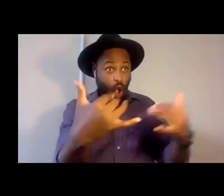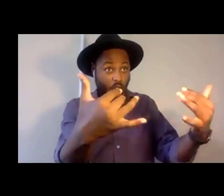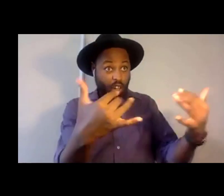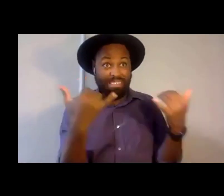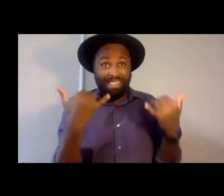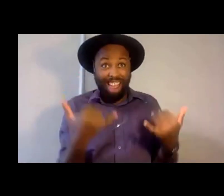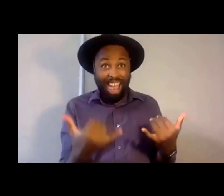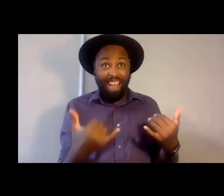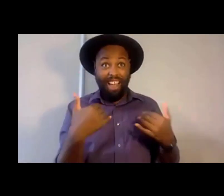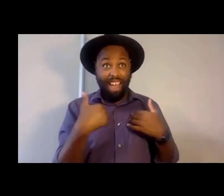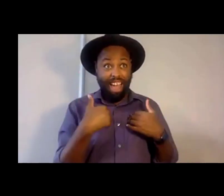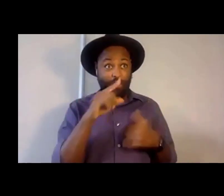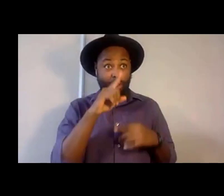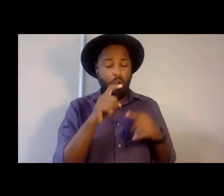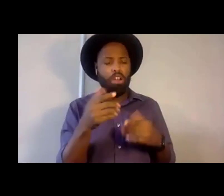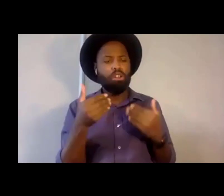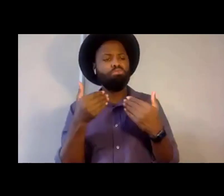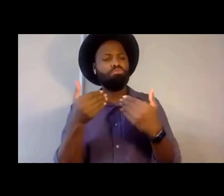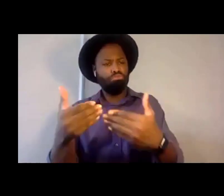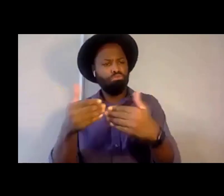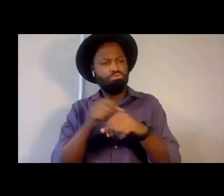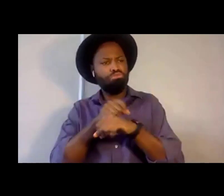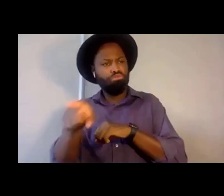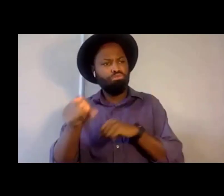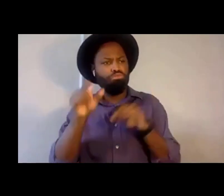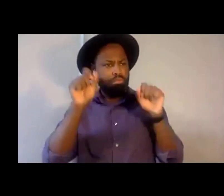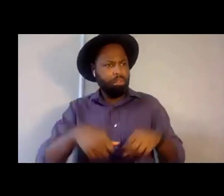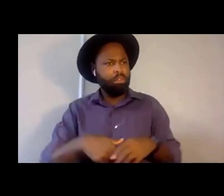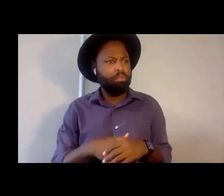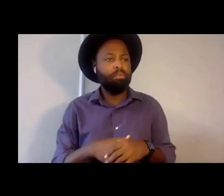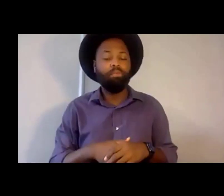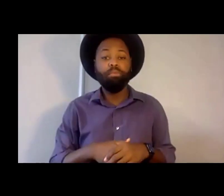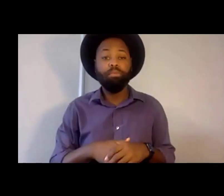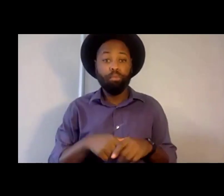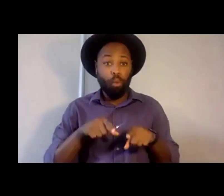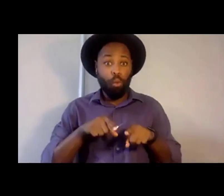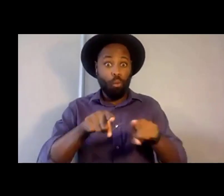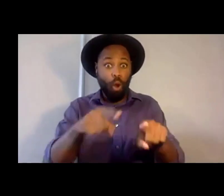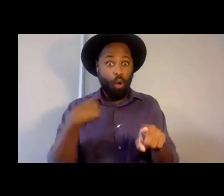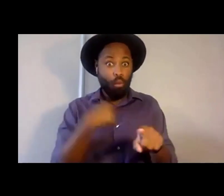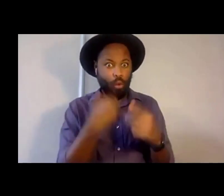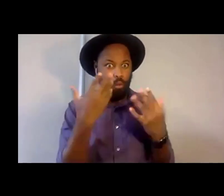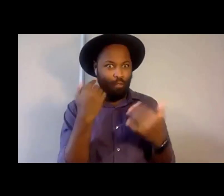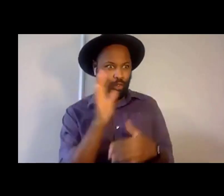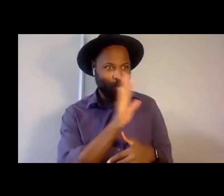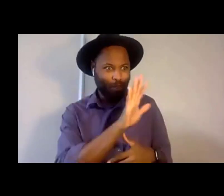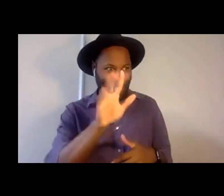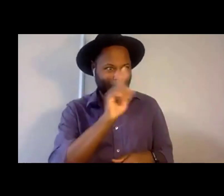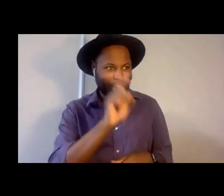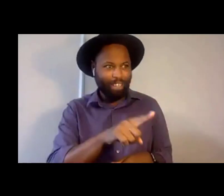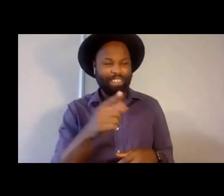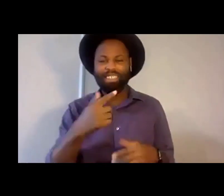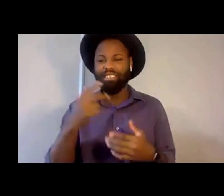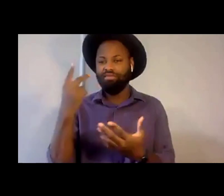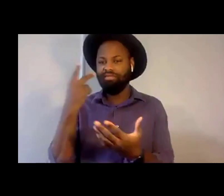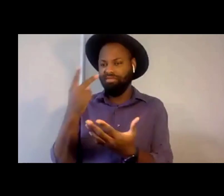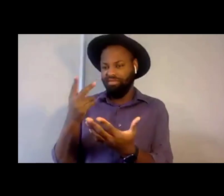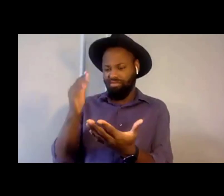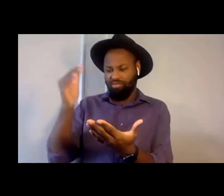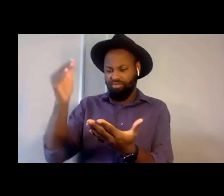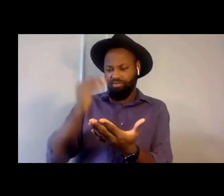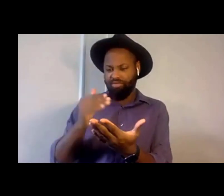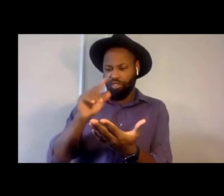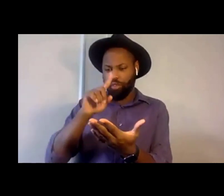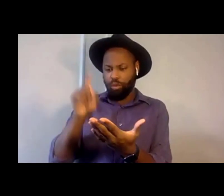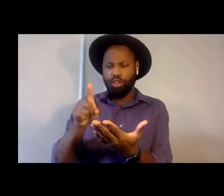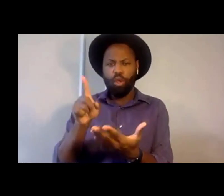questions in that feature. And while we're waiting, my next question is, how would you rate where your